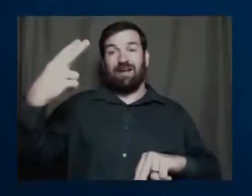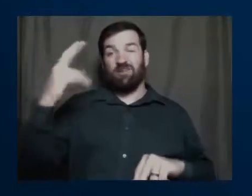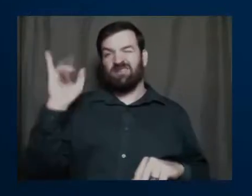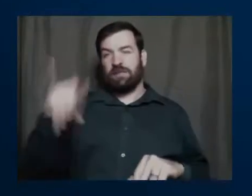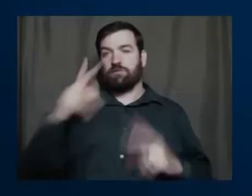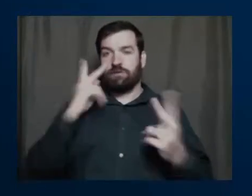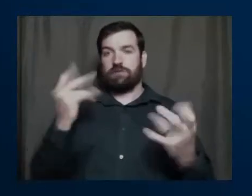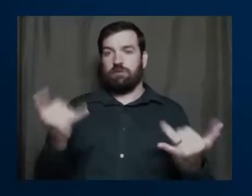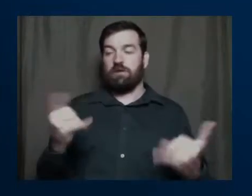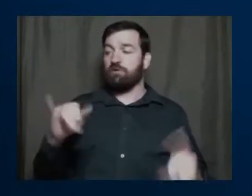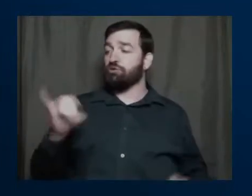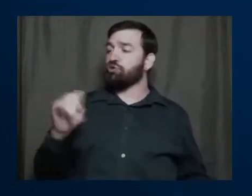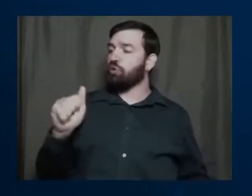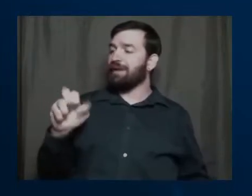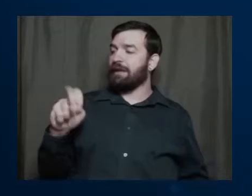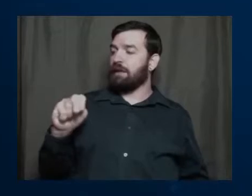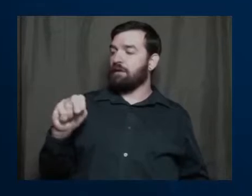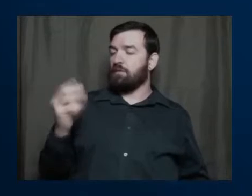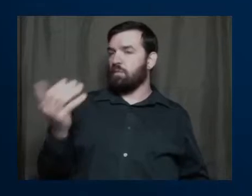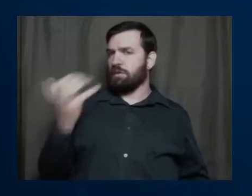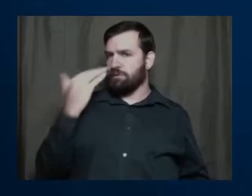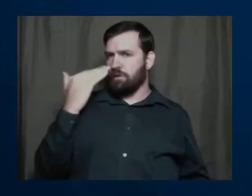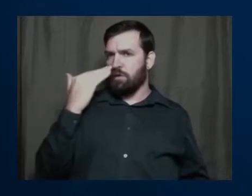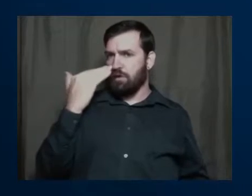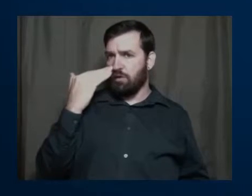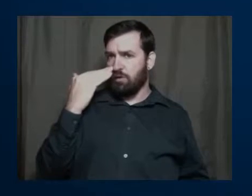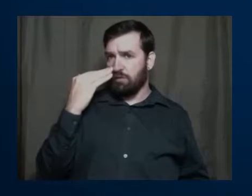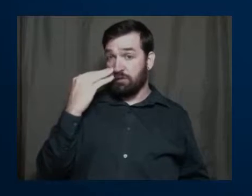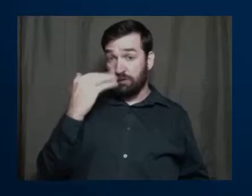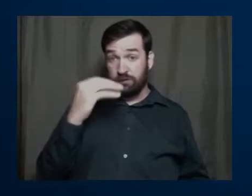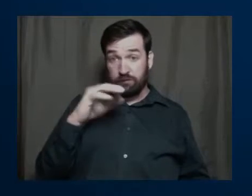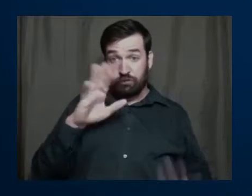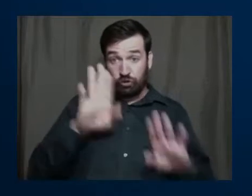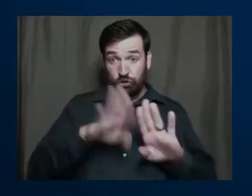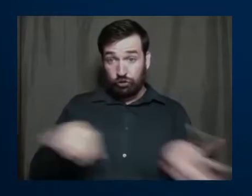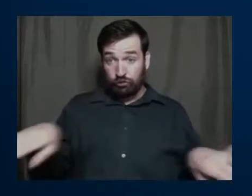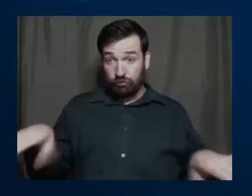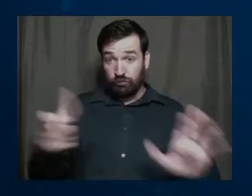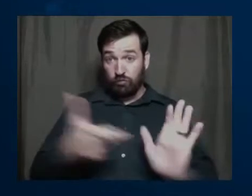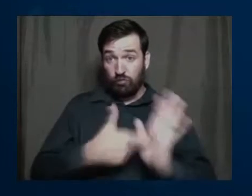know, are children needing to be on the ventilators like adults are?